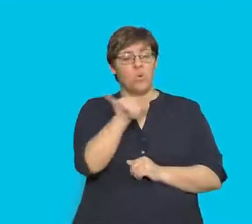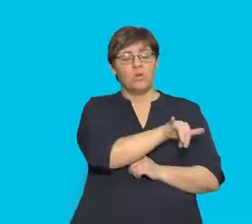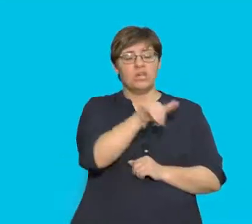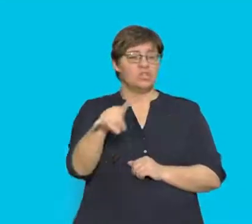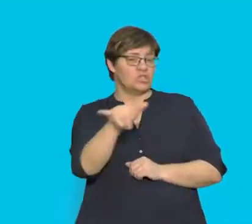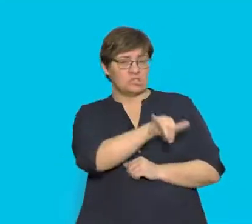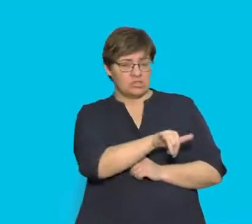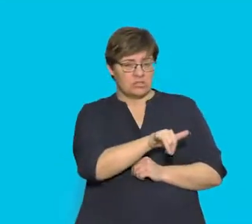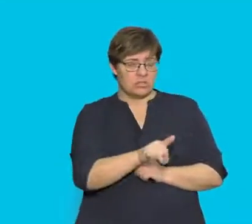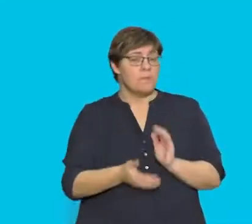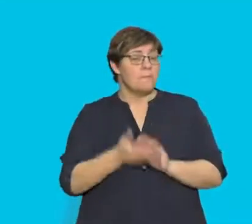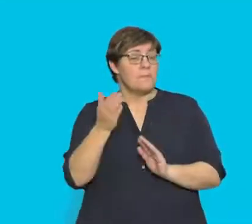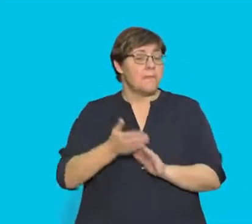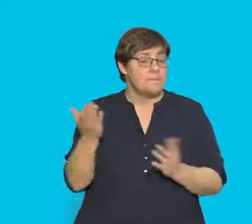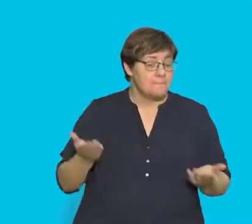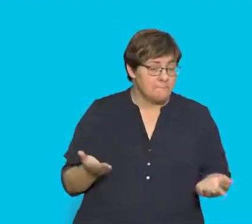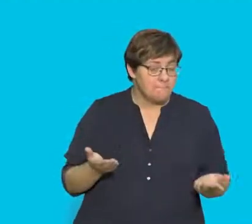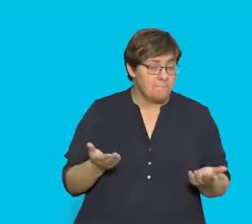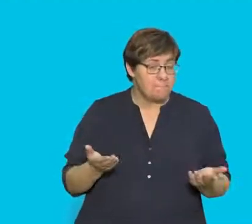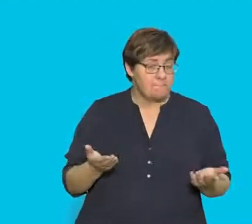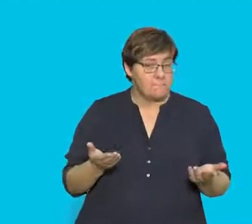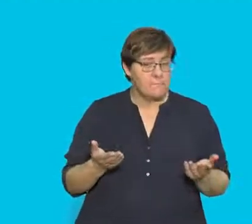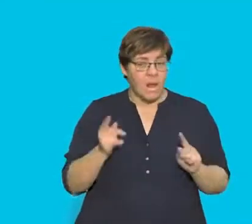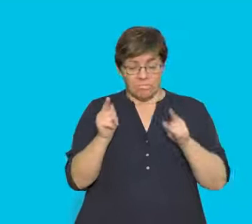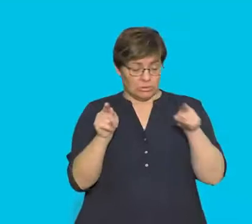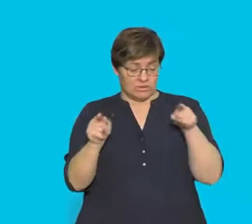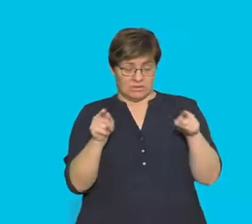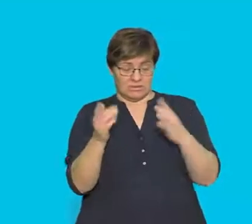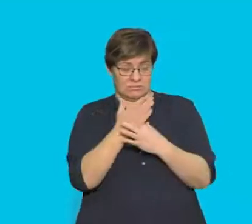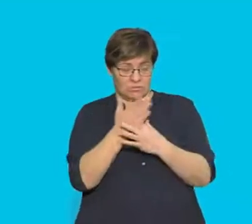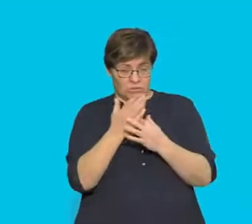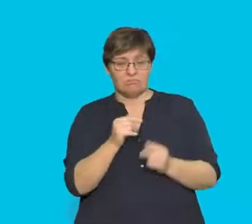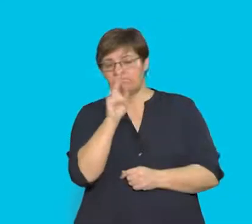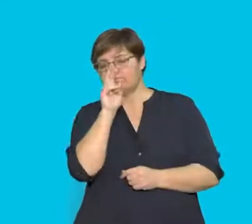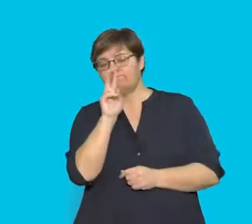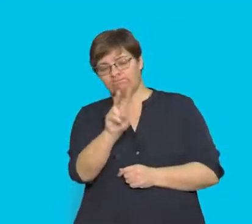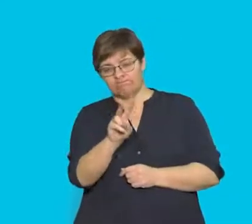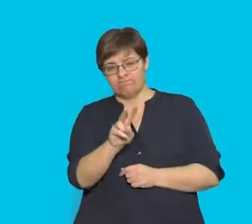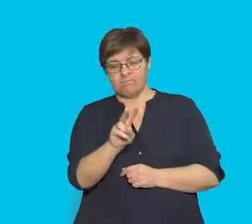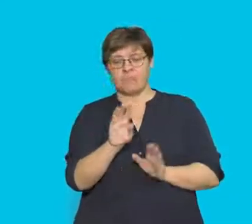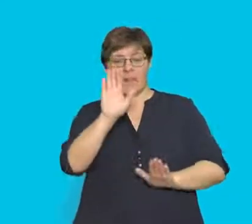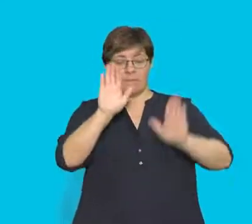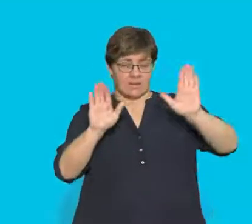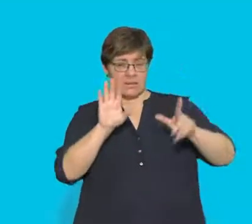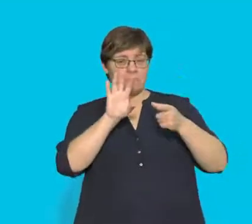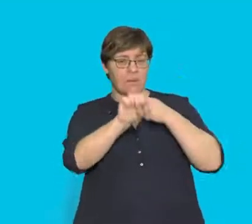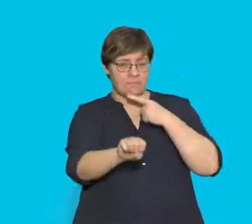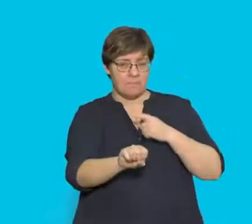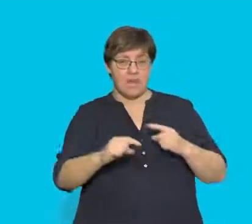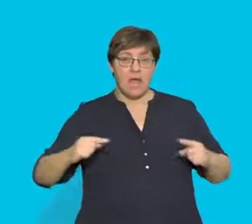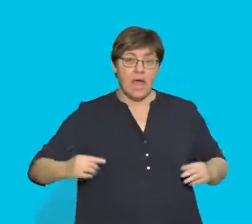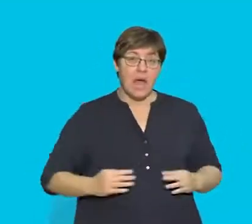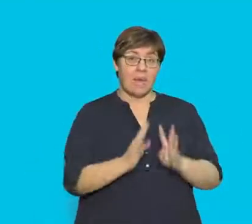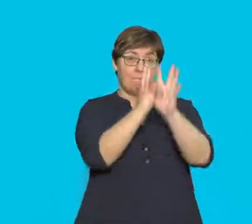the magnetic field run, or between these wires? Well, let's take a look at the pattern. We'd recognize it's